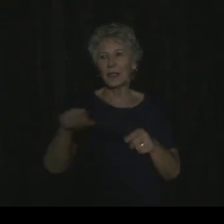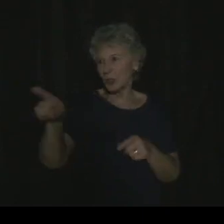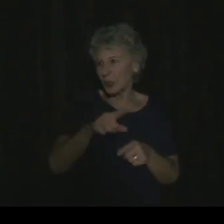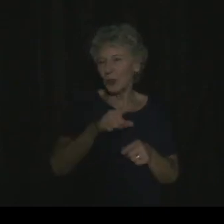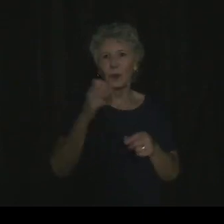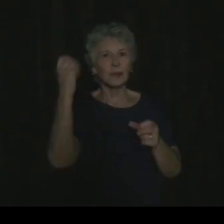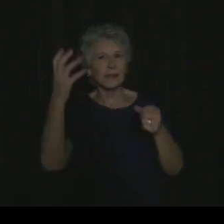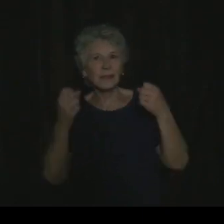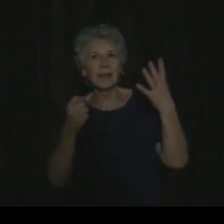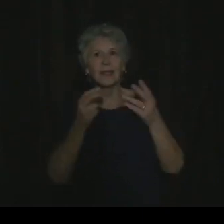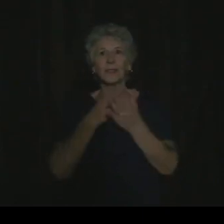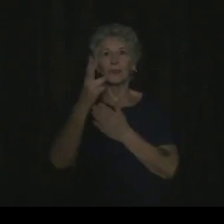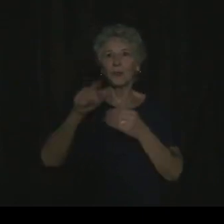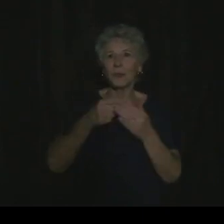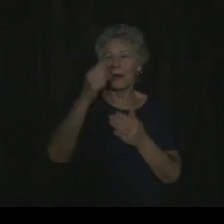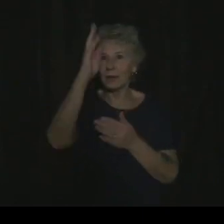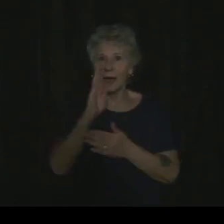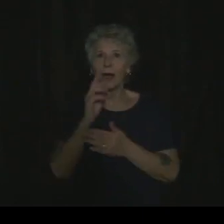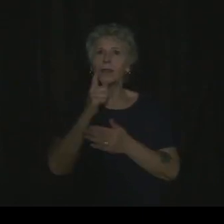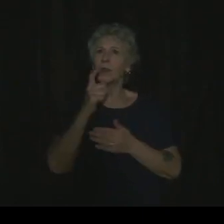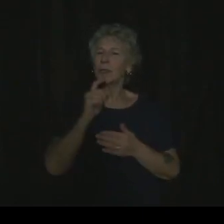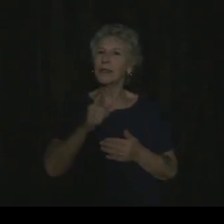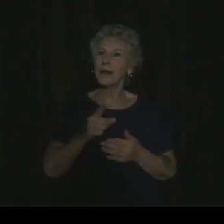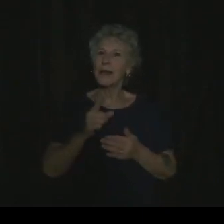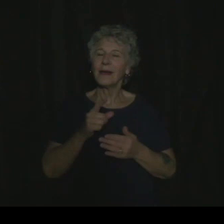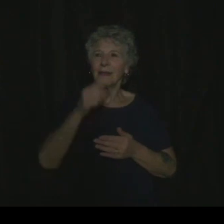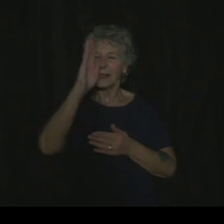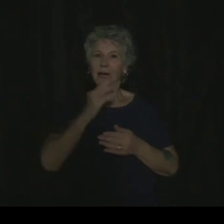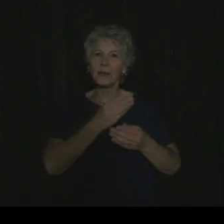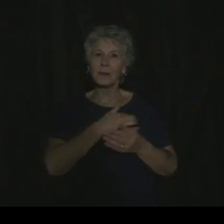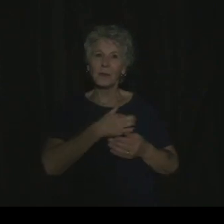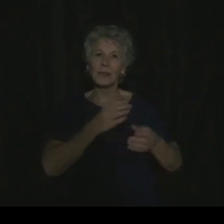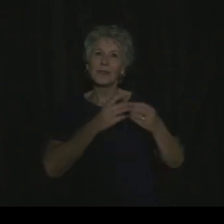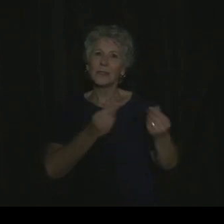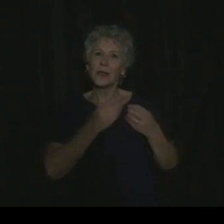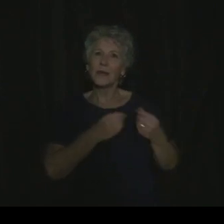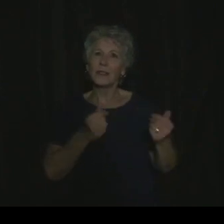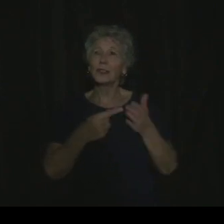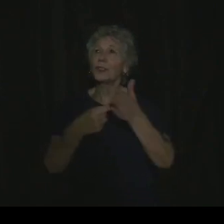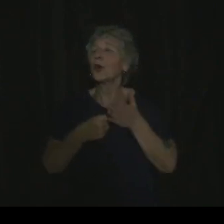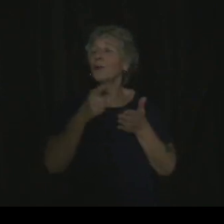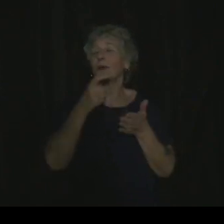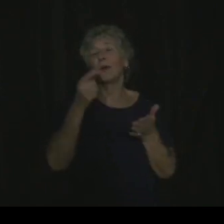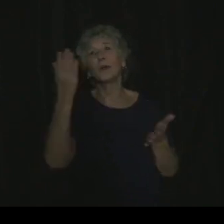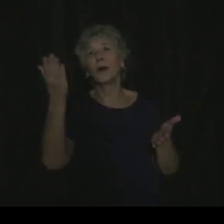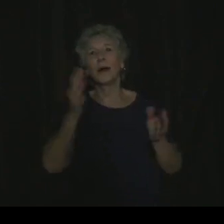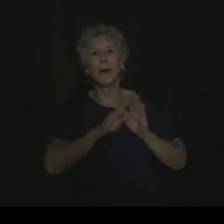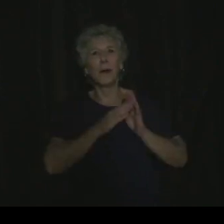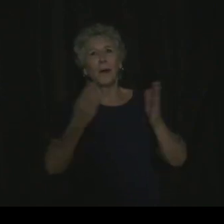about God and who he is, that God would soften our hearts. As we just sang earlier, show me who you are, open up my